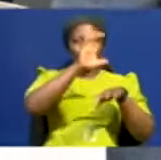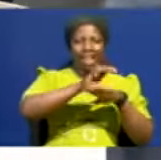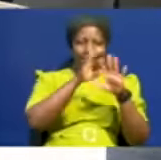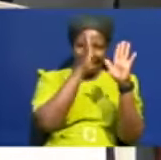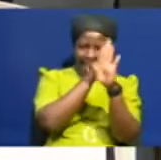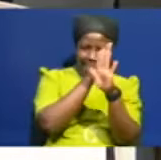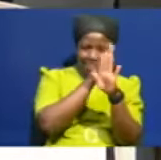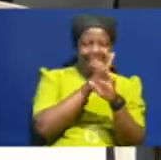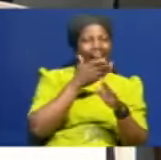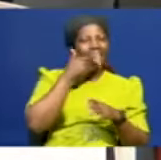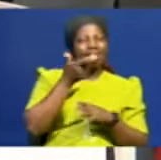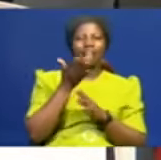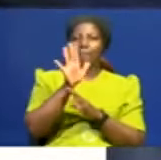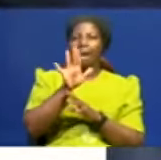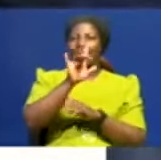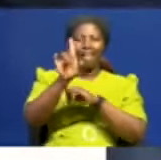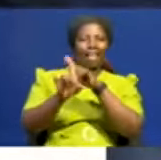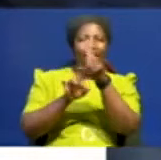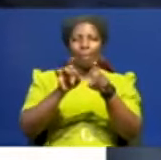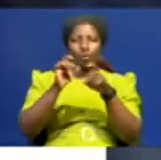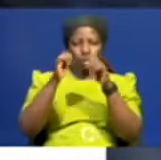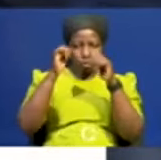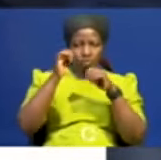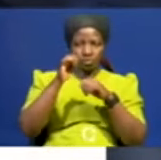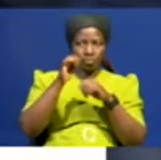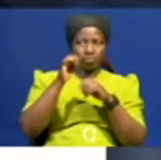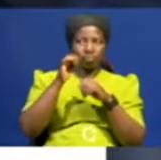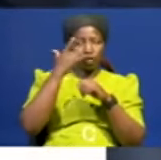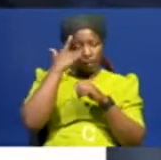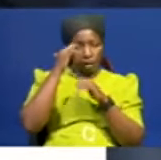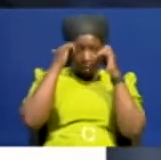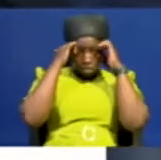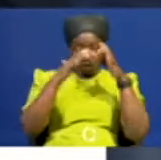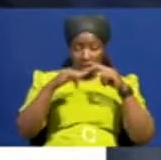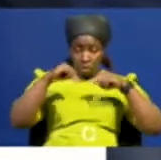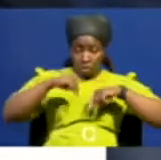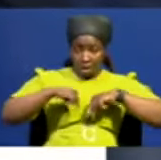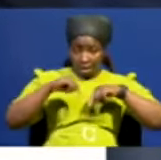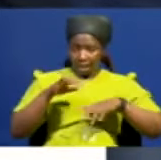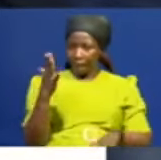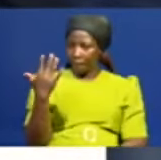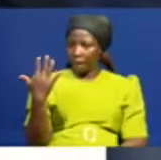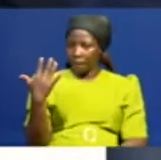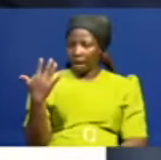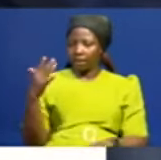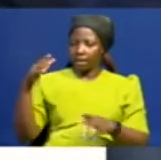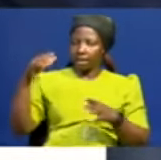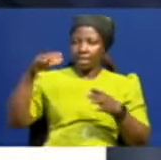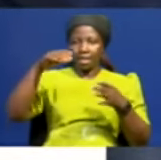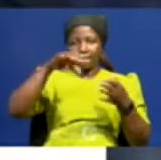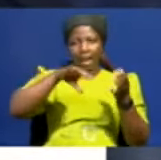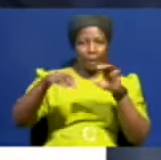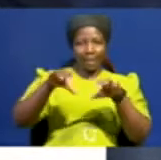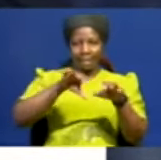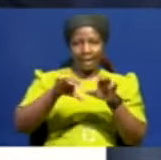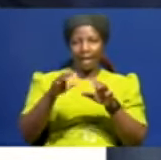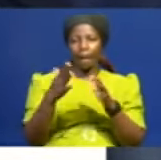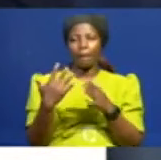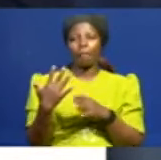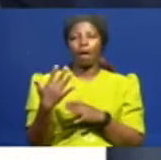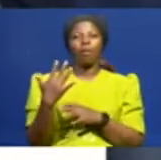KCSE exam questions for students. Today's paper, we were able to find chemistry,